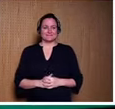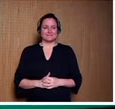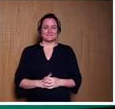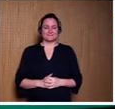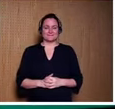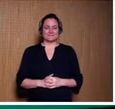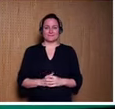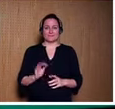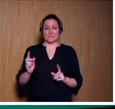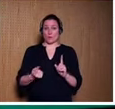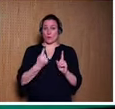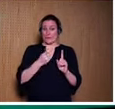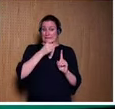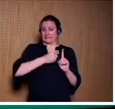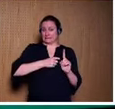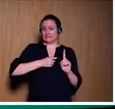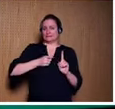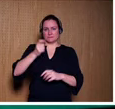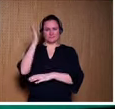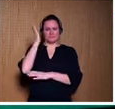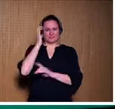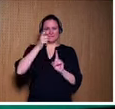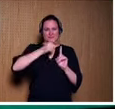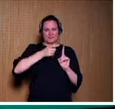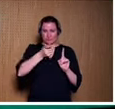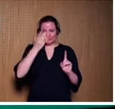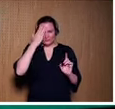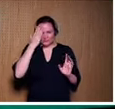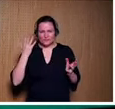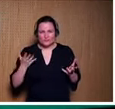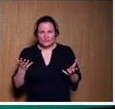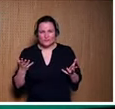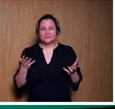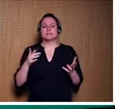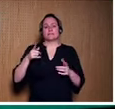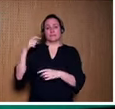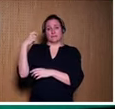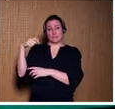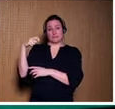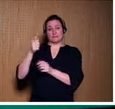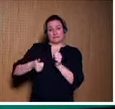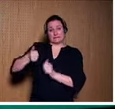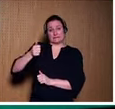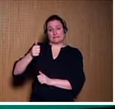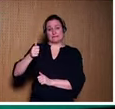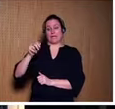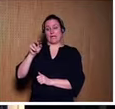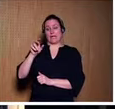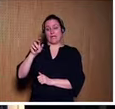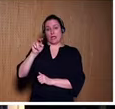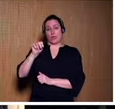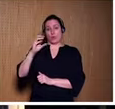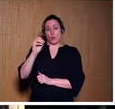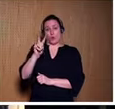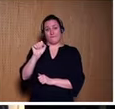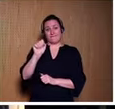There was one speaker at that ceremony. We all know it was Her Excellency President Katalin Novak of the Republic